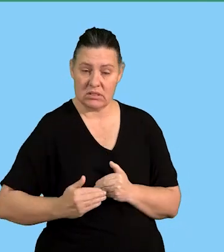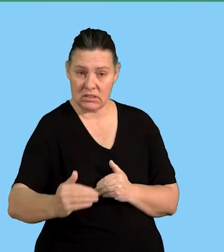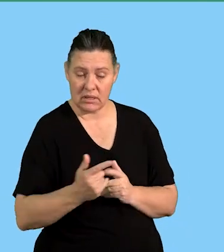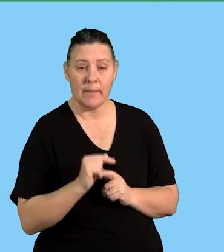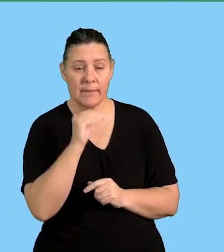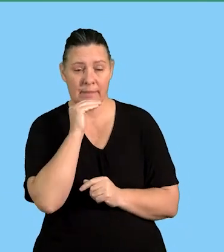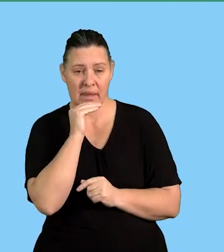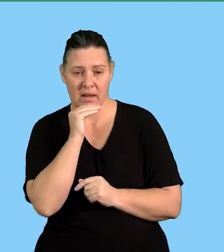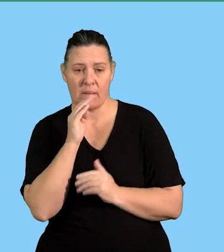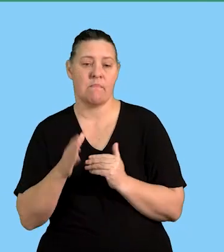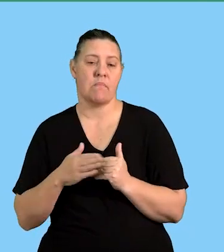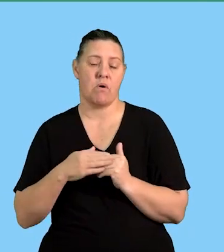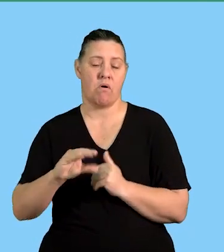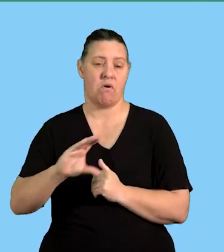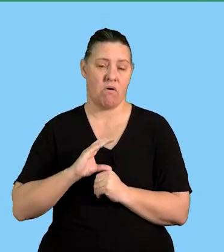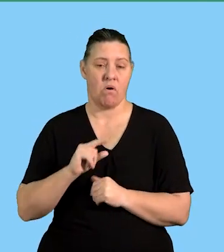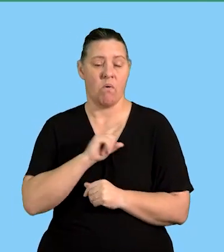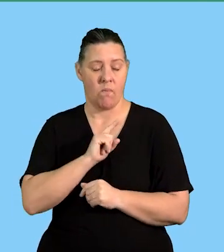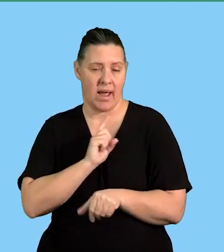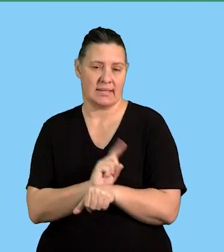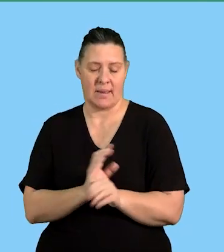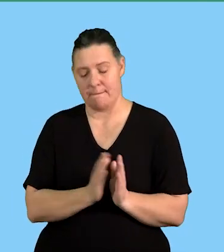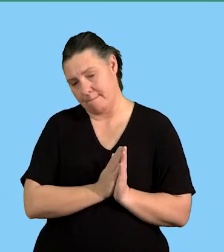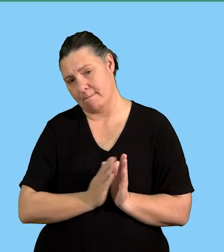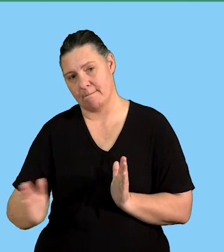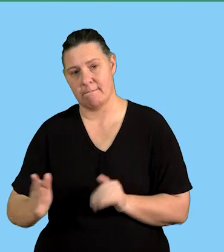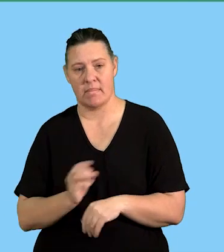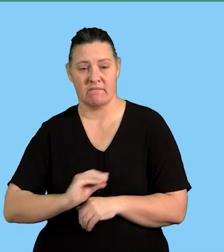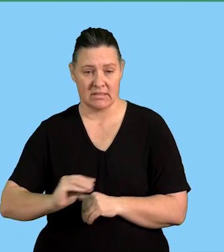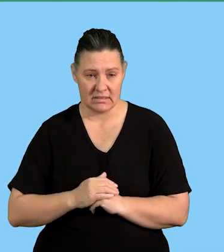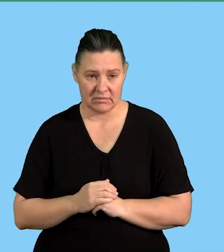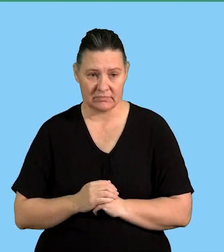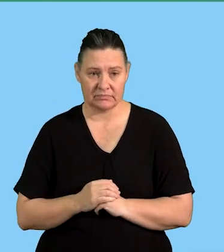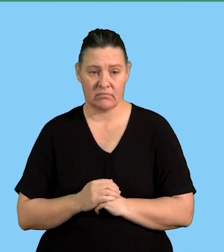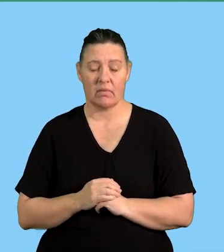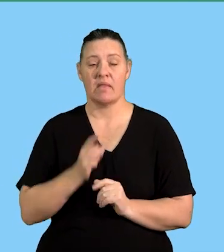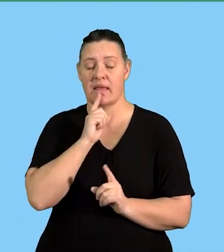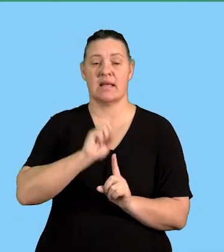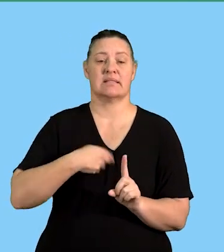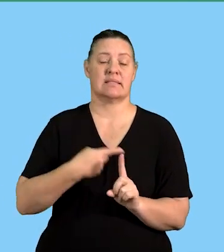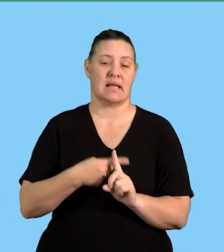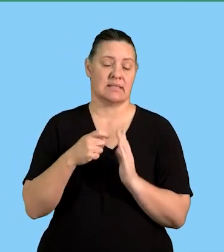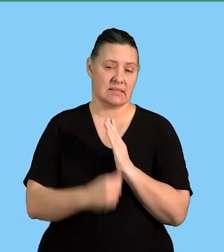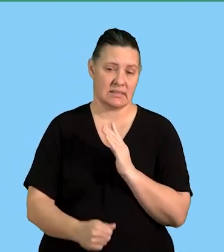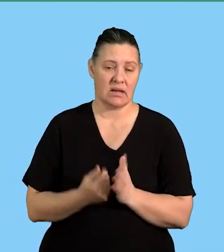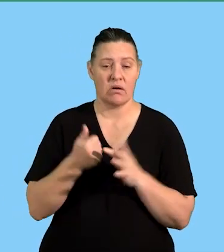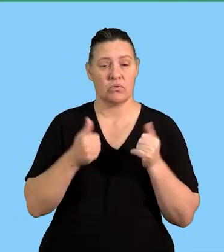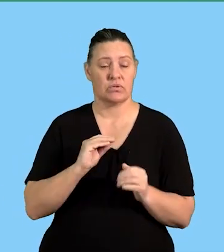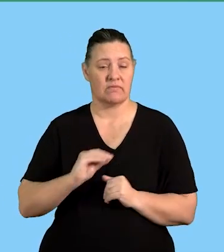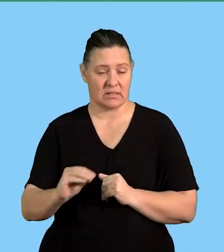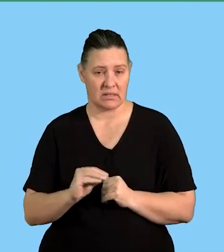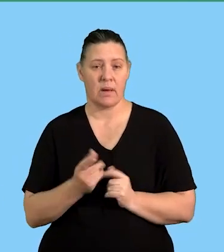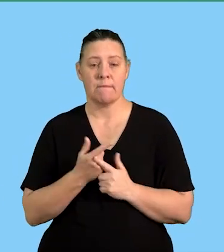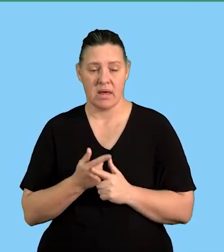mean more because of the duration of investment. And then taxation. A good investment would yield a